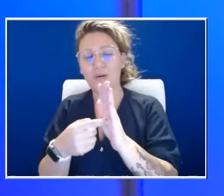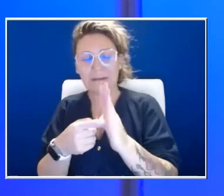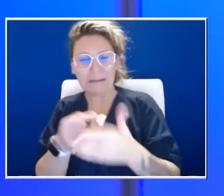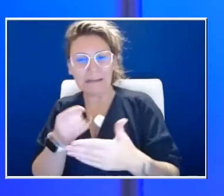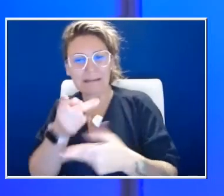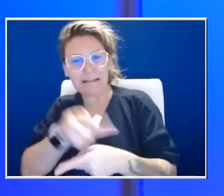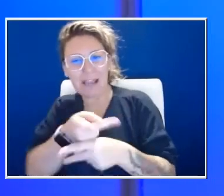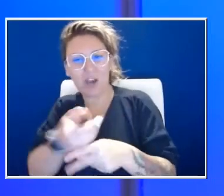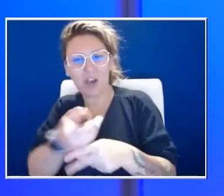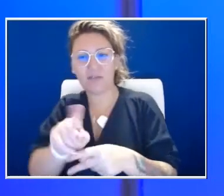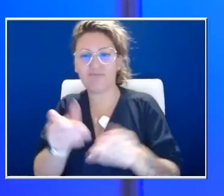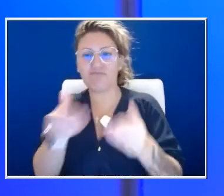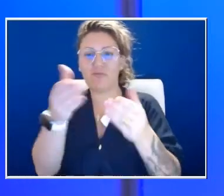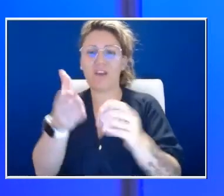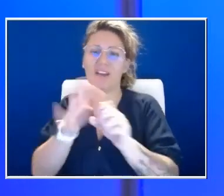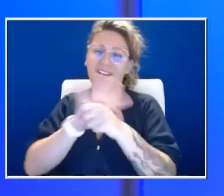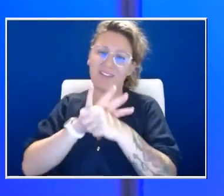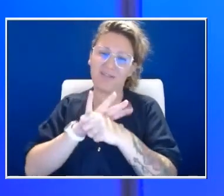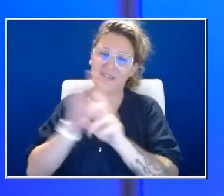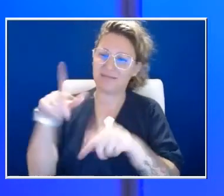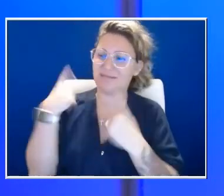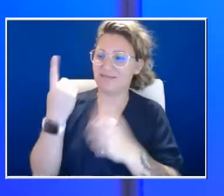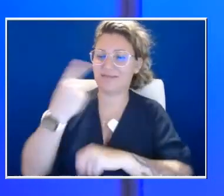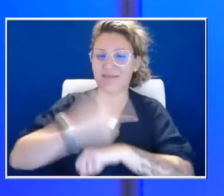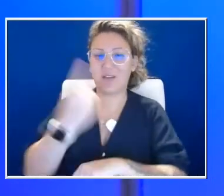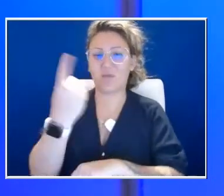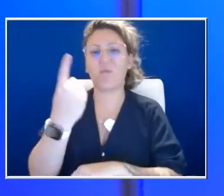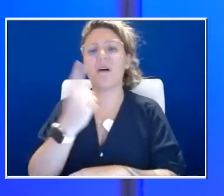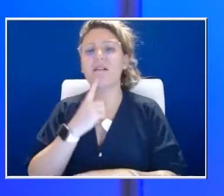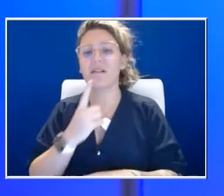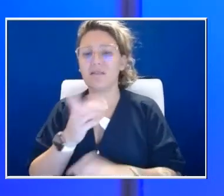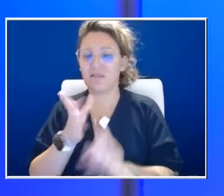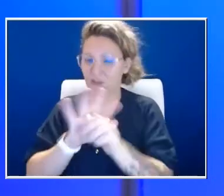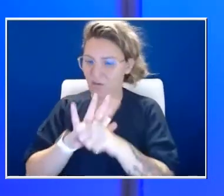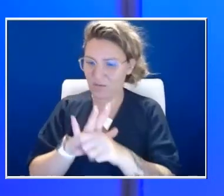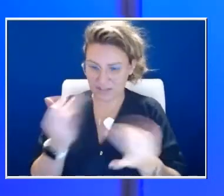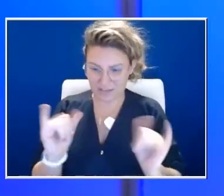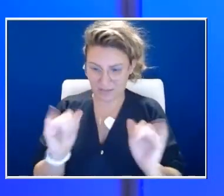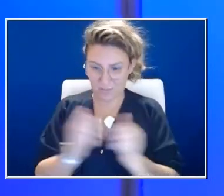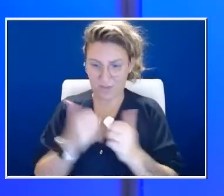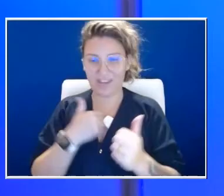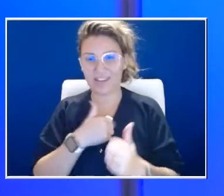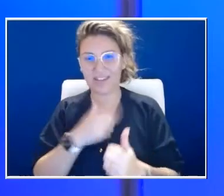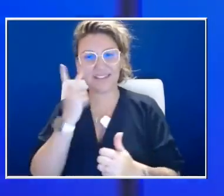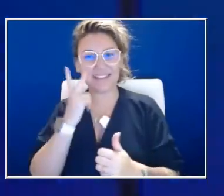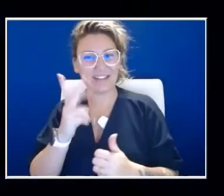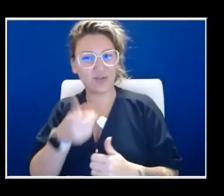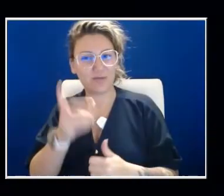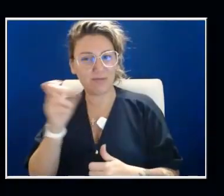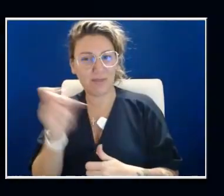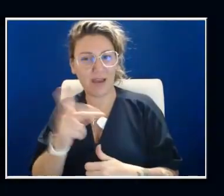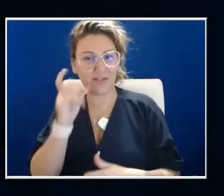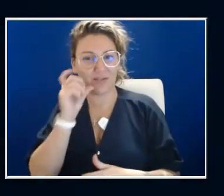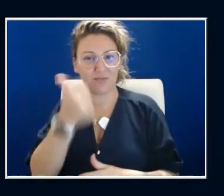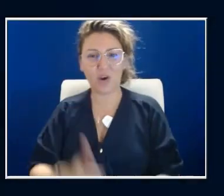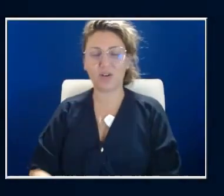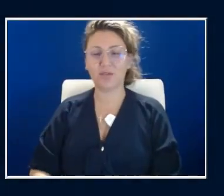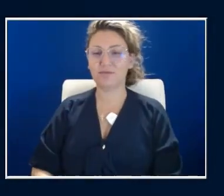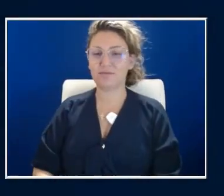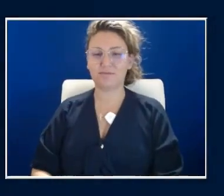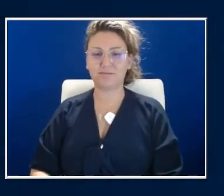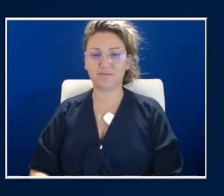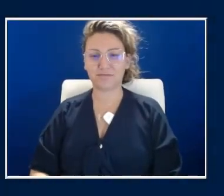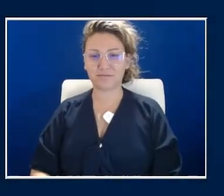since day one of this pandemic. Please remember, COVID is still with us, and we will see you back here tomorrow.